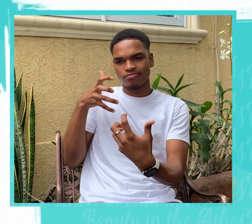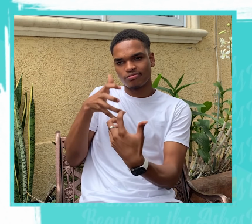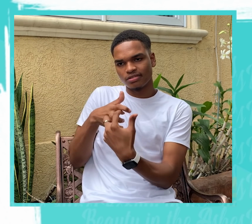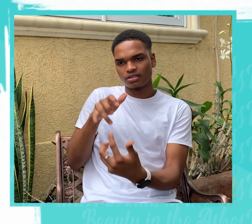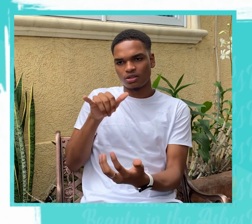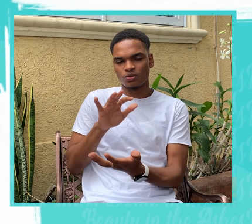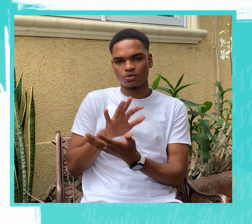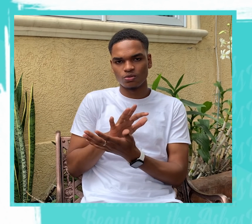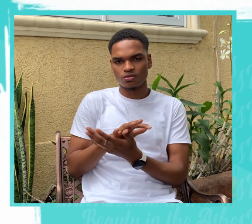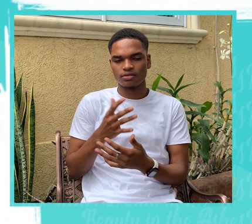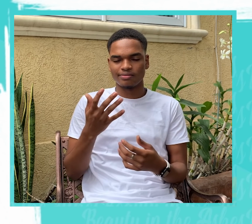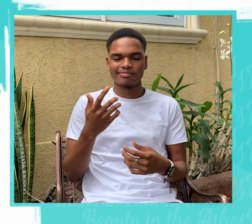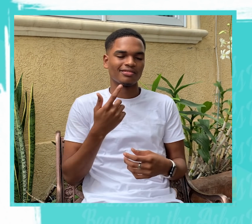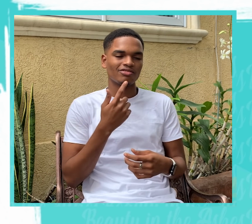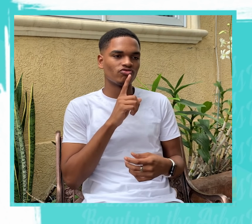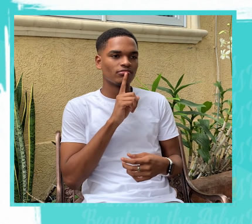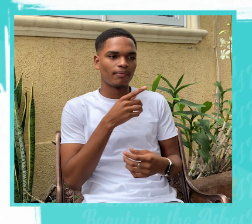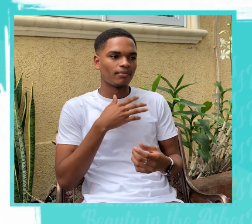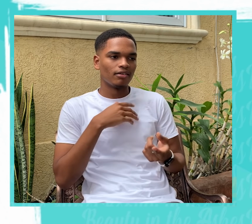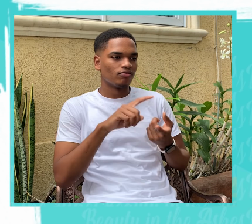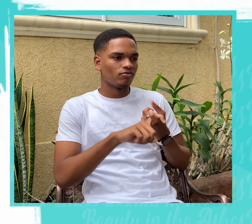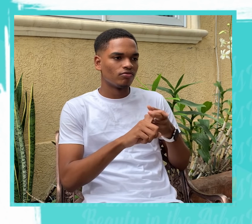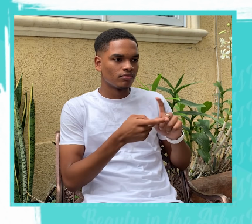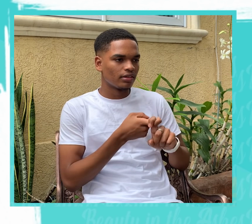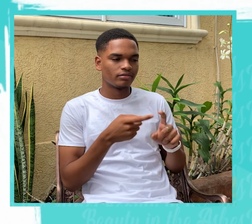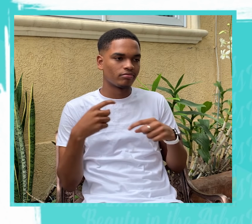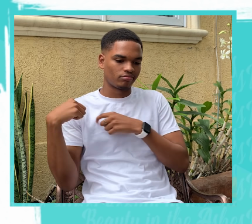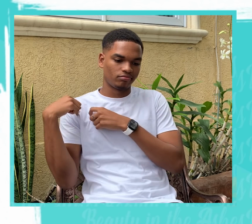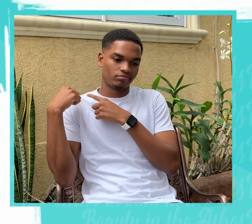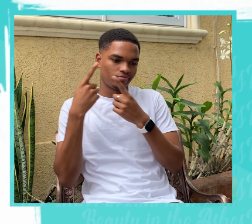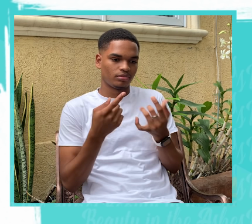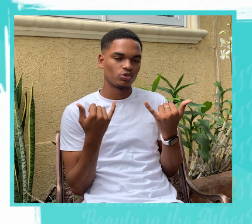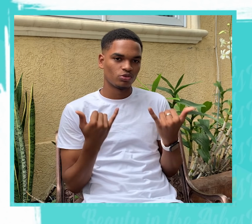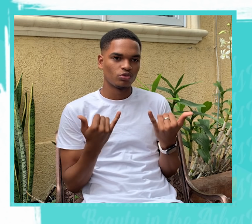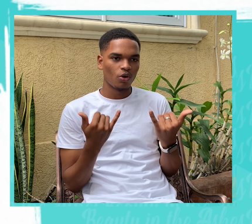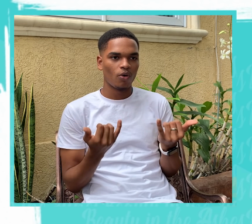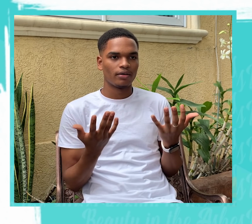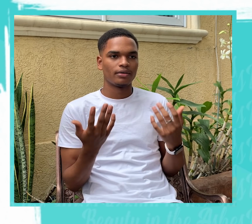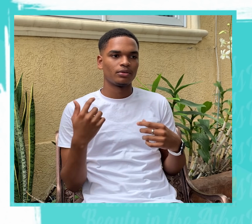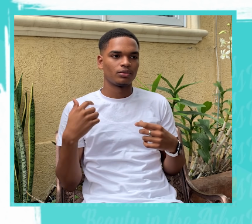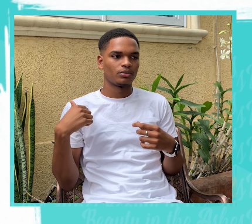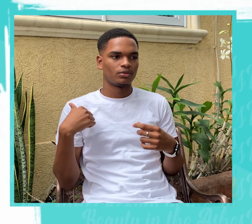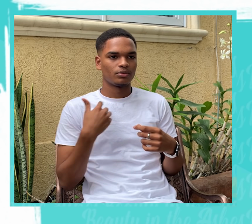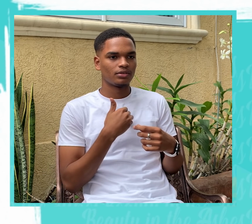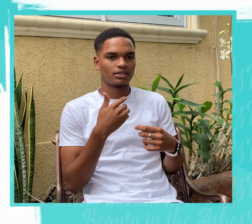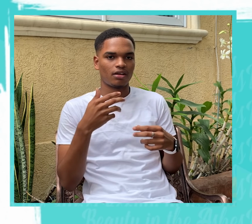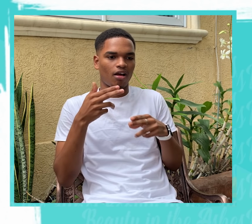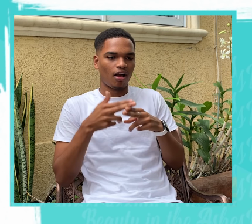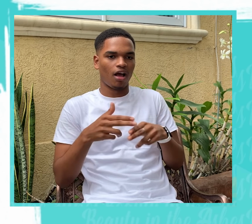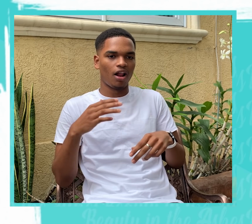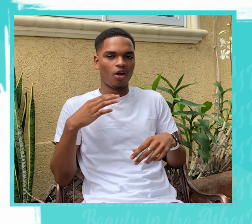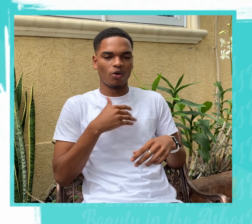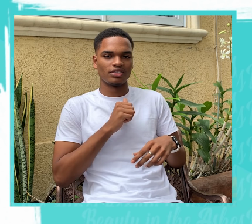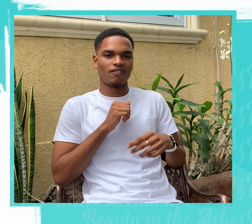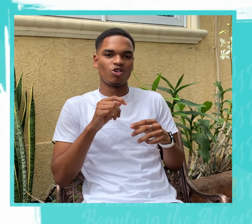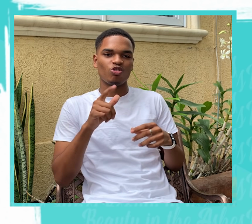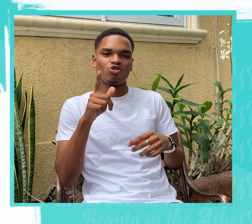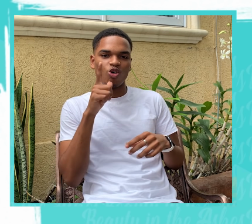Friends. Yeah. Yeah. I mean, even to this day, I mean, we call ourselves the lunch group. It's about